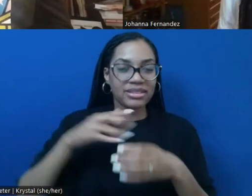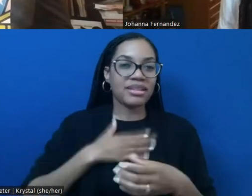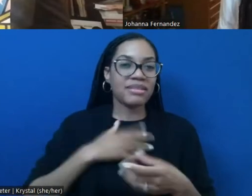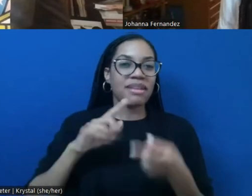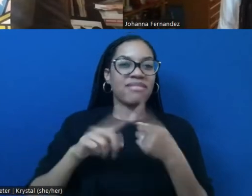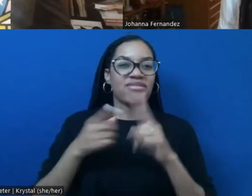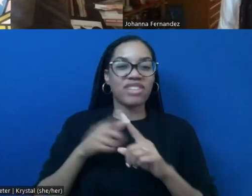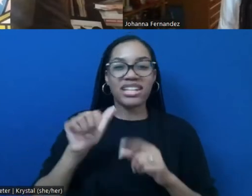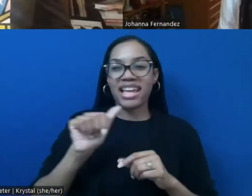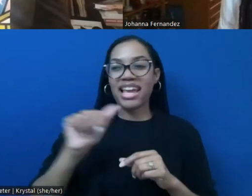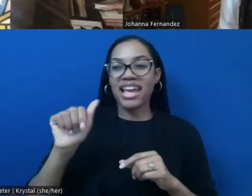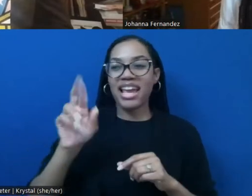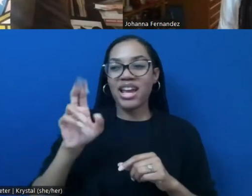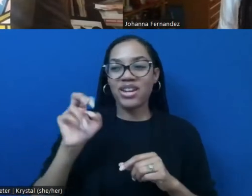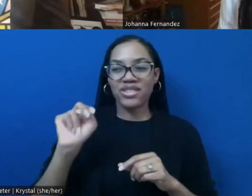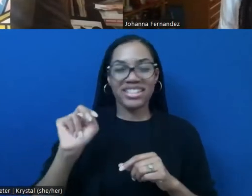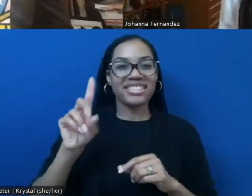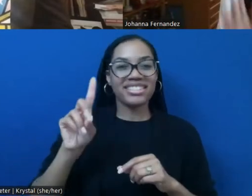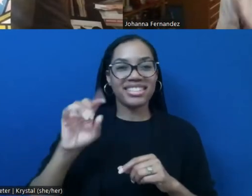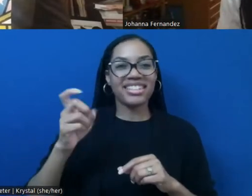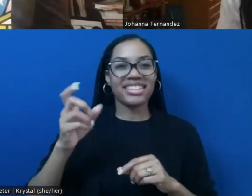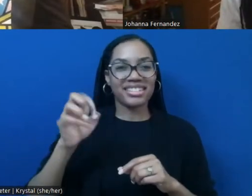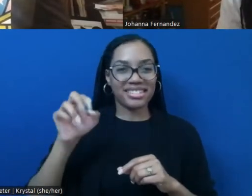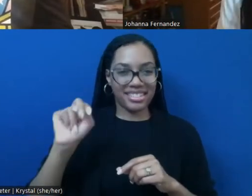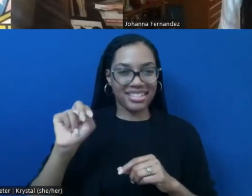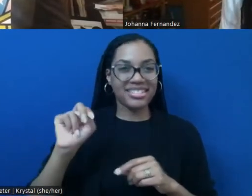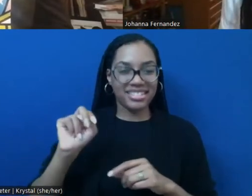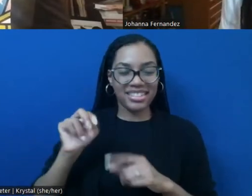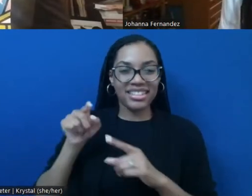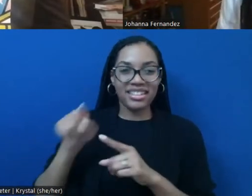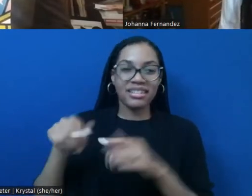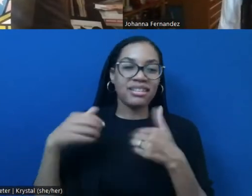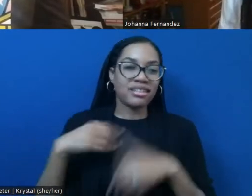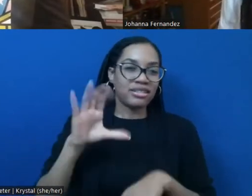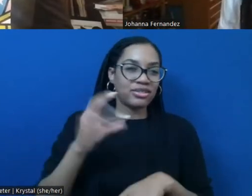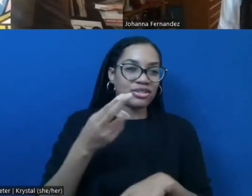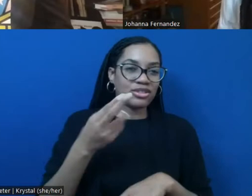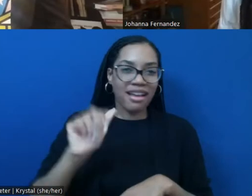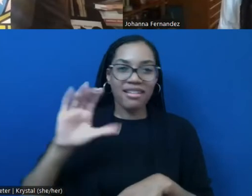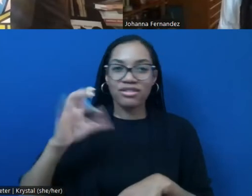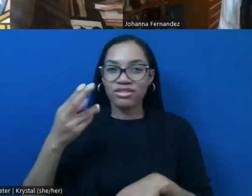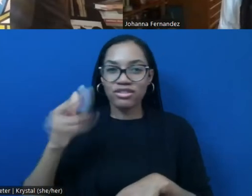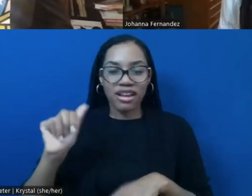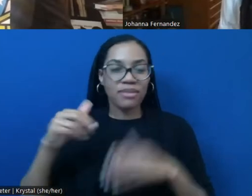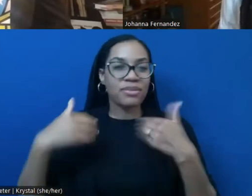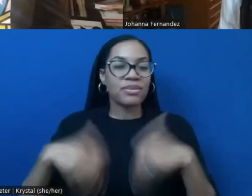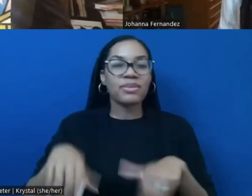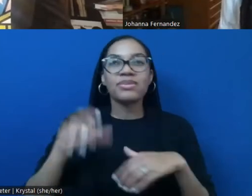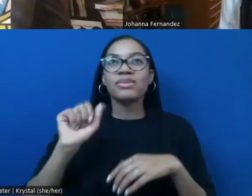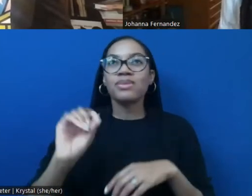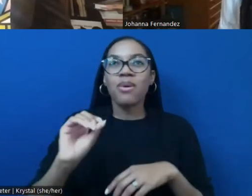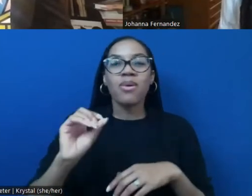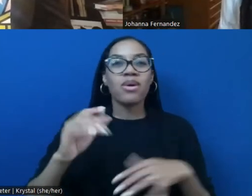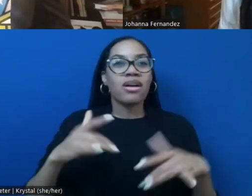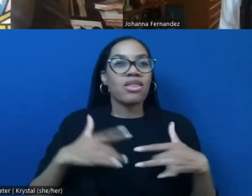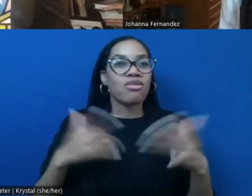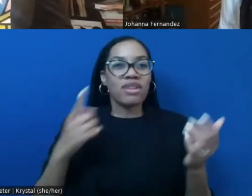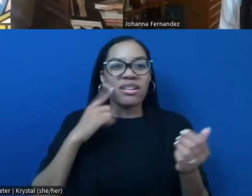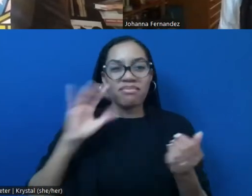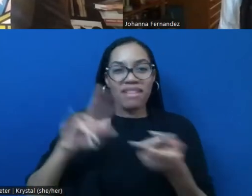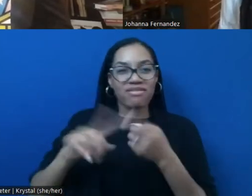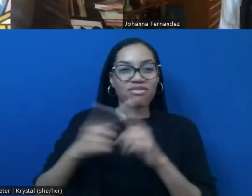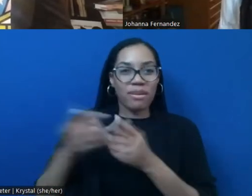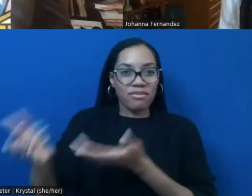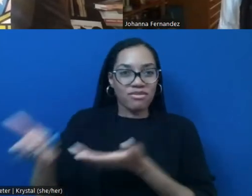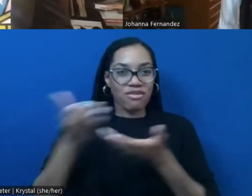Captain Aaron Dixon, who brought him here and was just so thrilled to get to share that legacy with